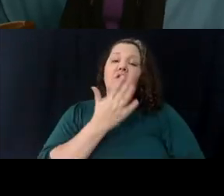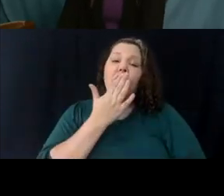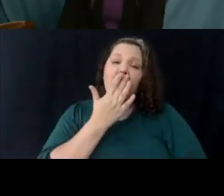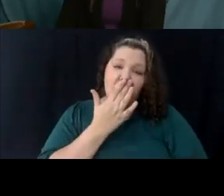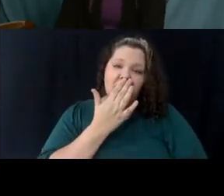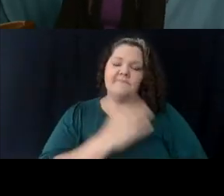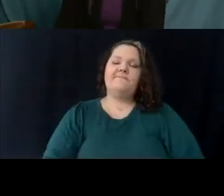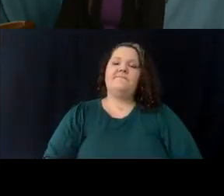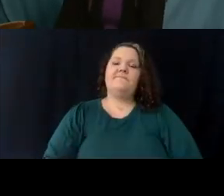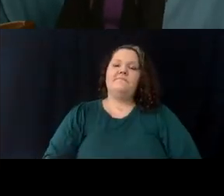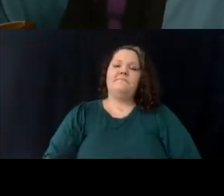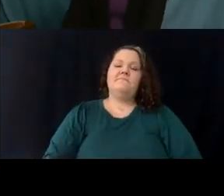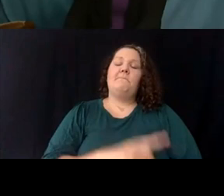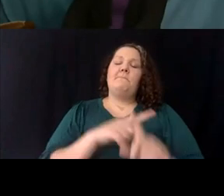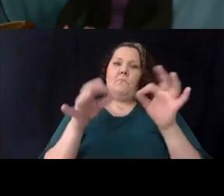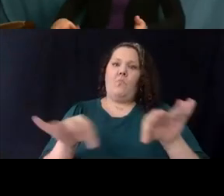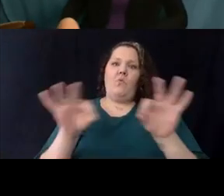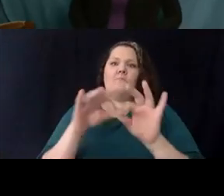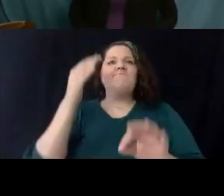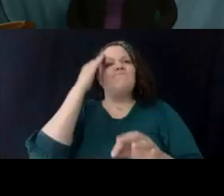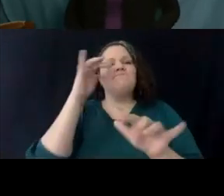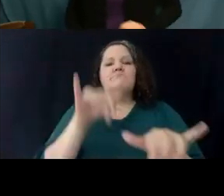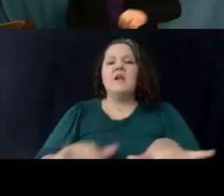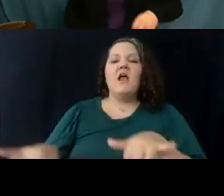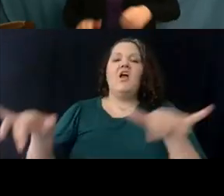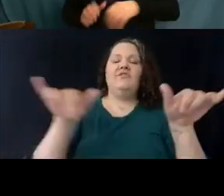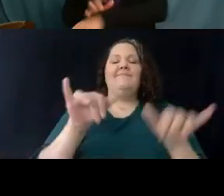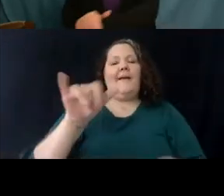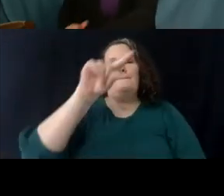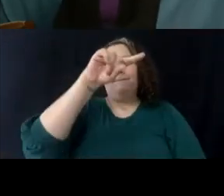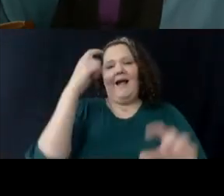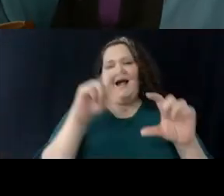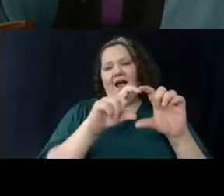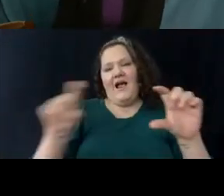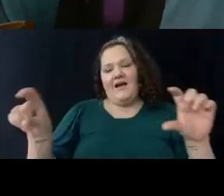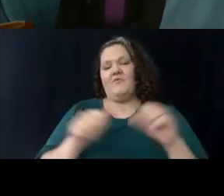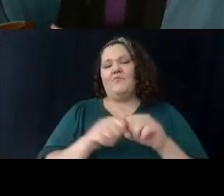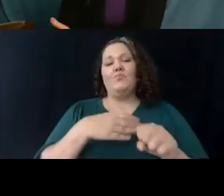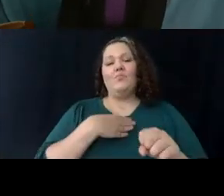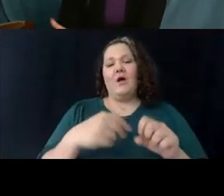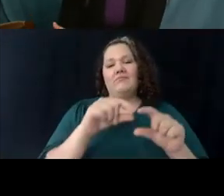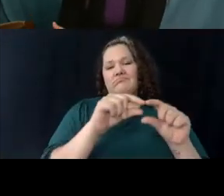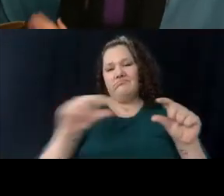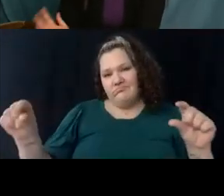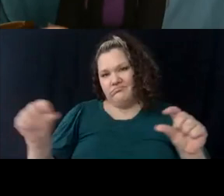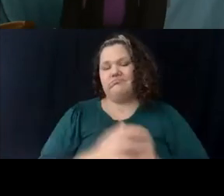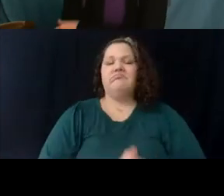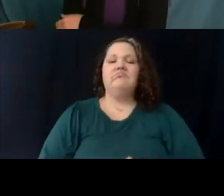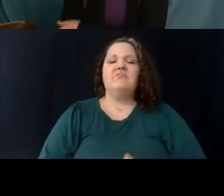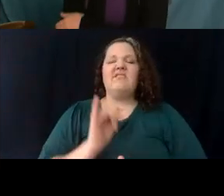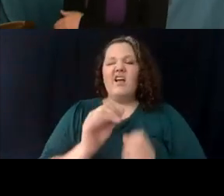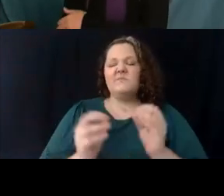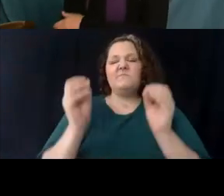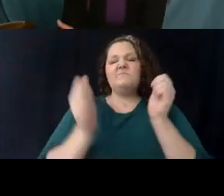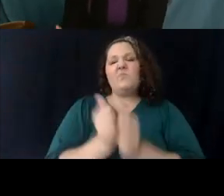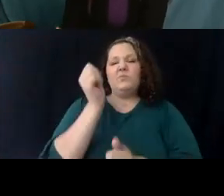Sometimes the size may be different from one to another. Colors sometimes have changed, I've seen that. But the standard is typically black background,